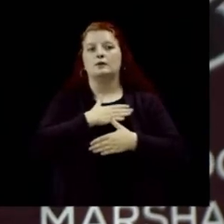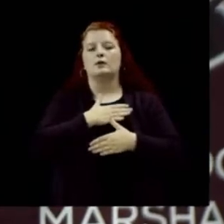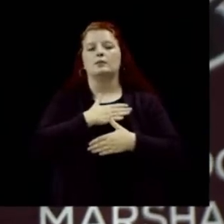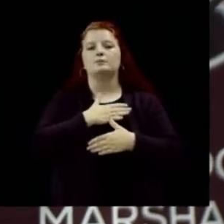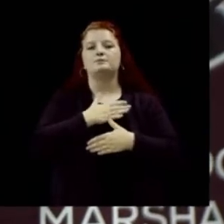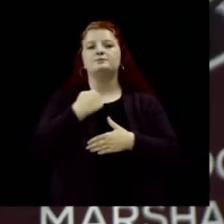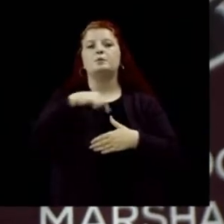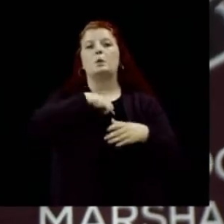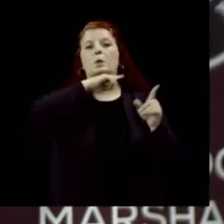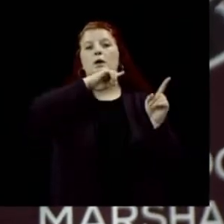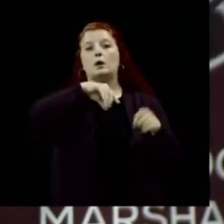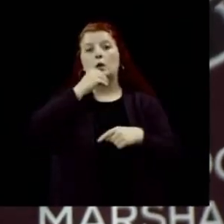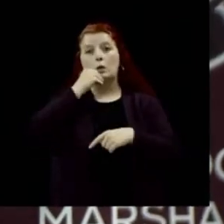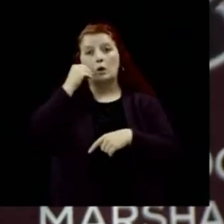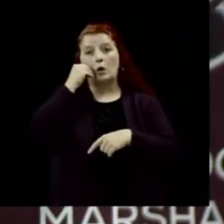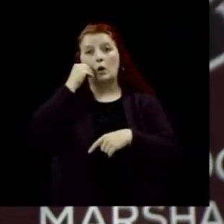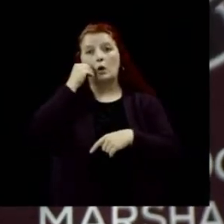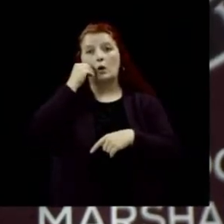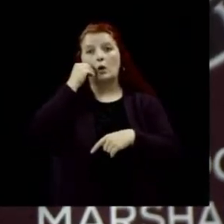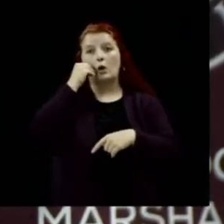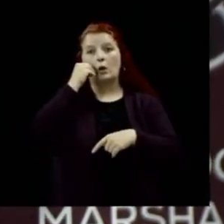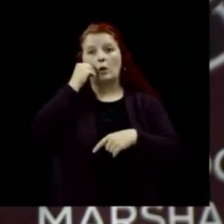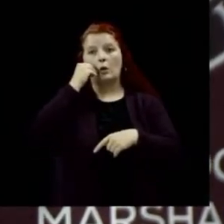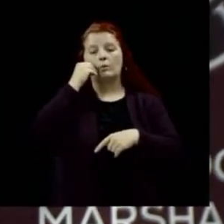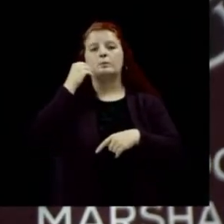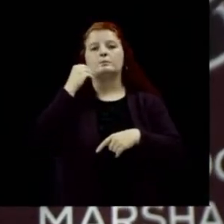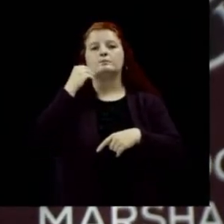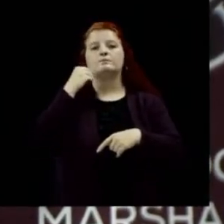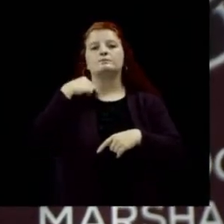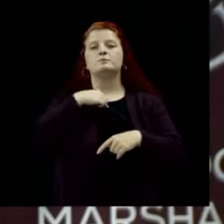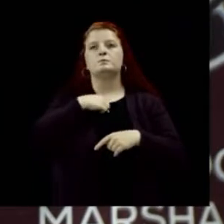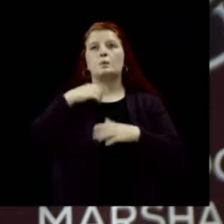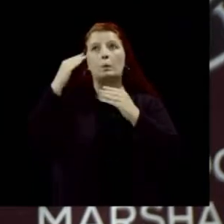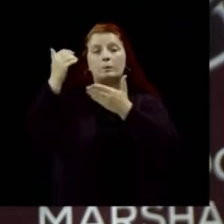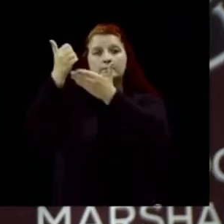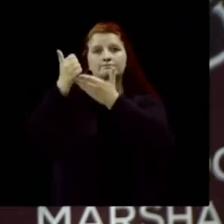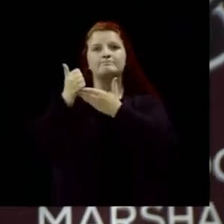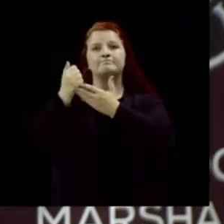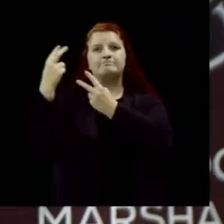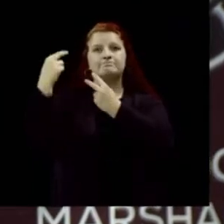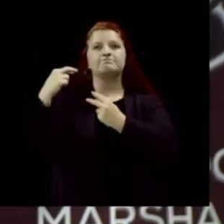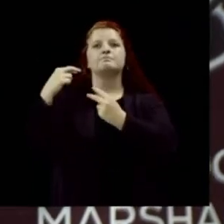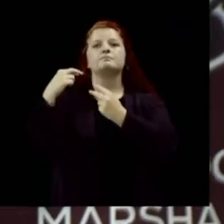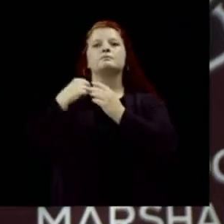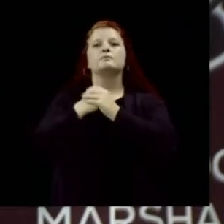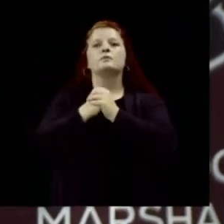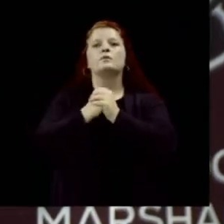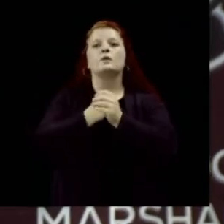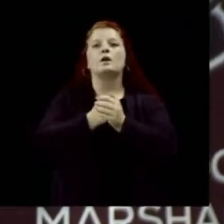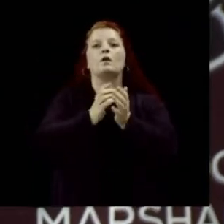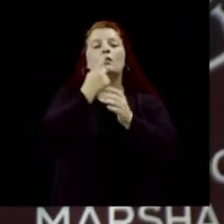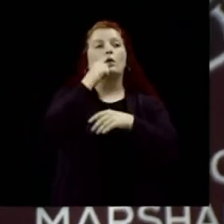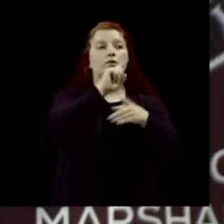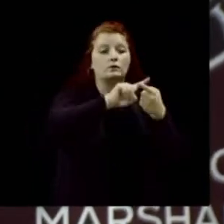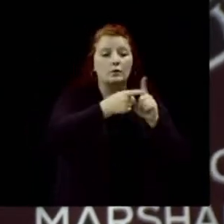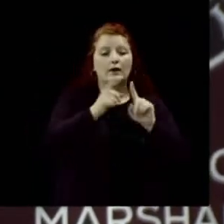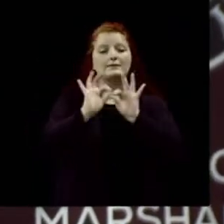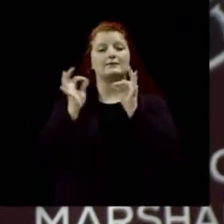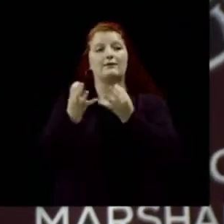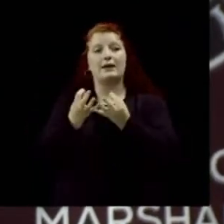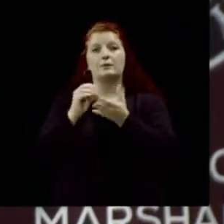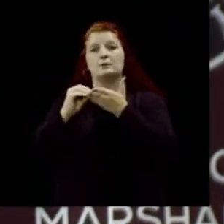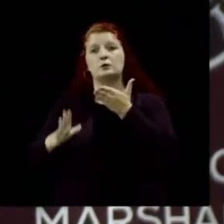we also commit our trip back into your hands. And we also pray for the parents and the friends and the families that have supported the students all this